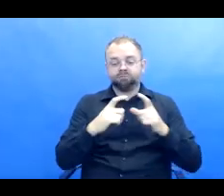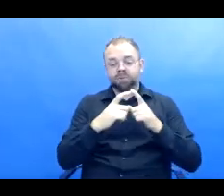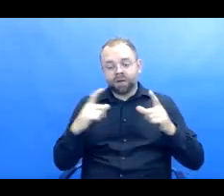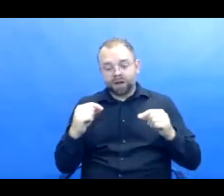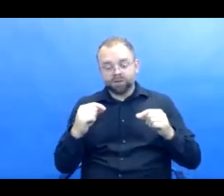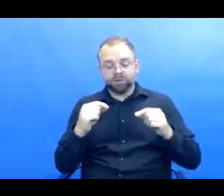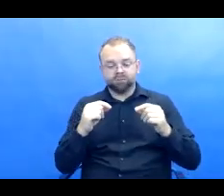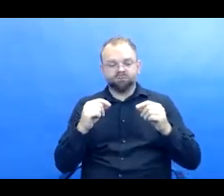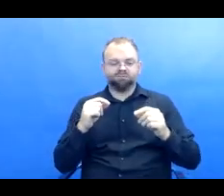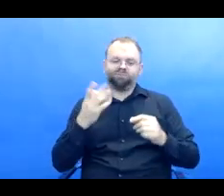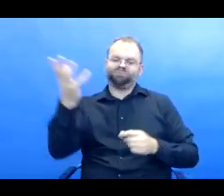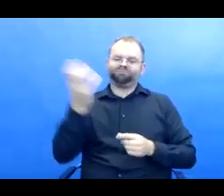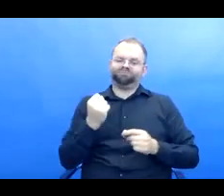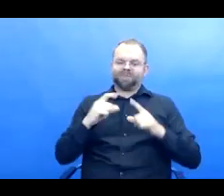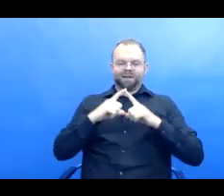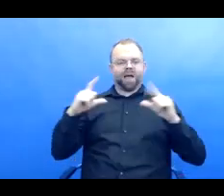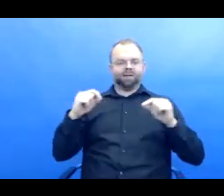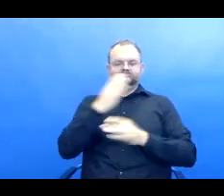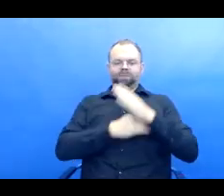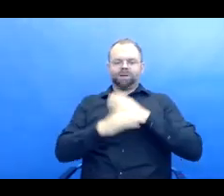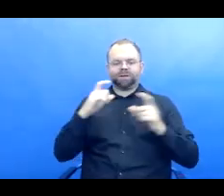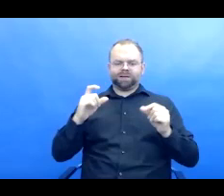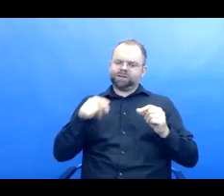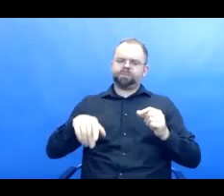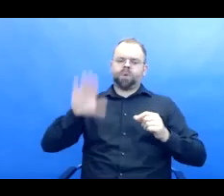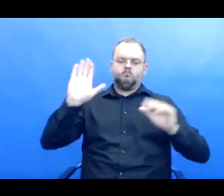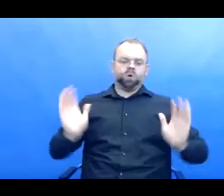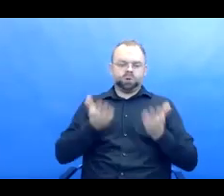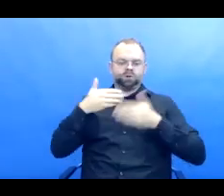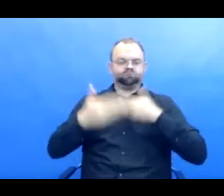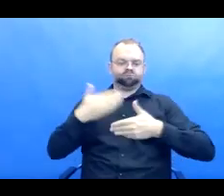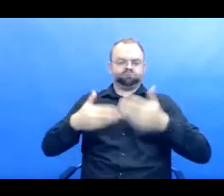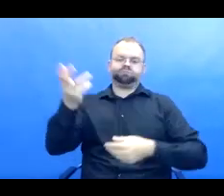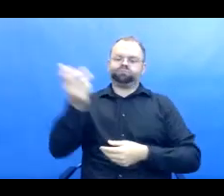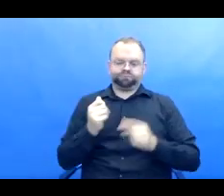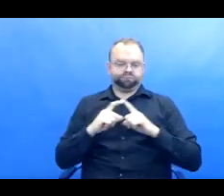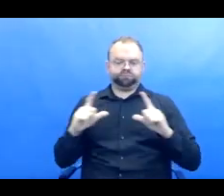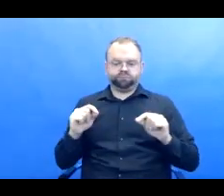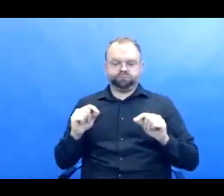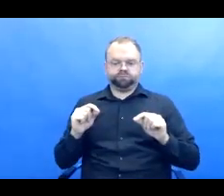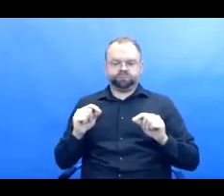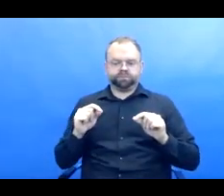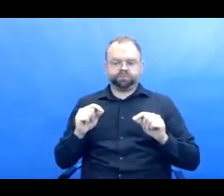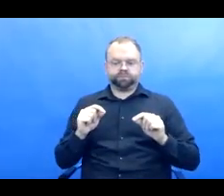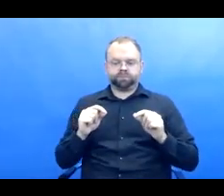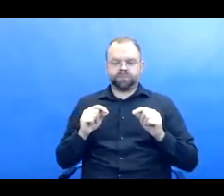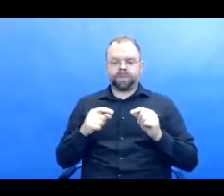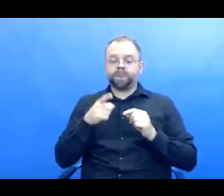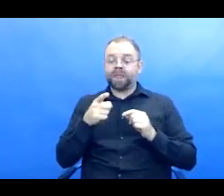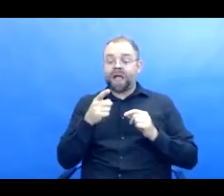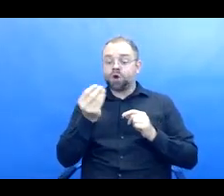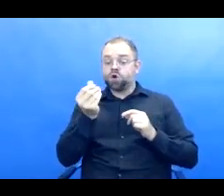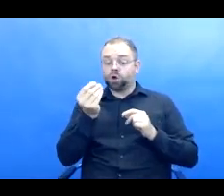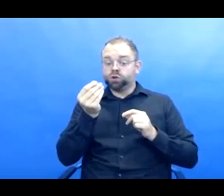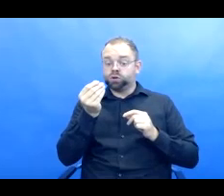with high support requirement, ensure accessible information and communication services, take steps to collect data